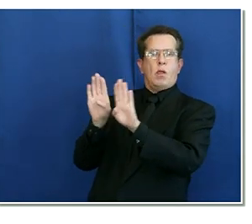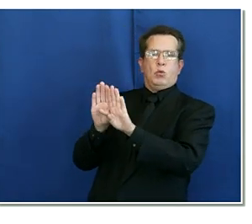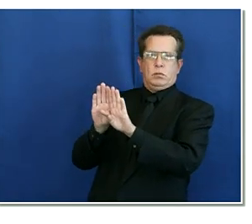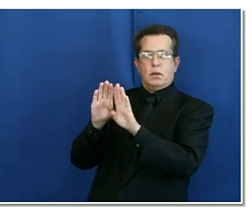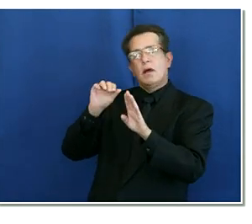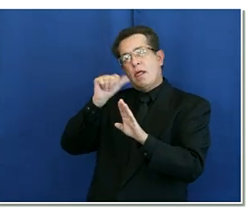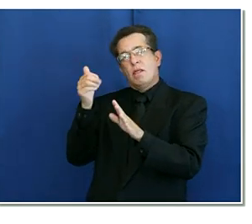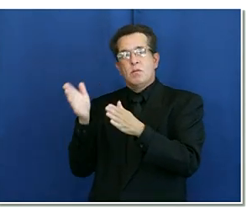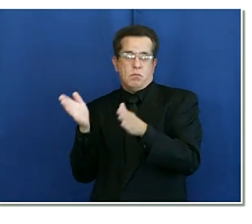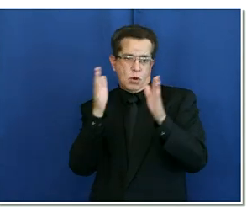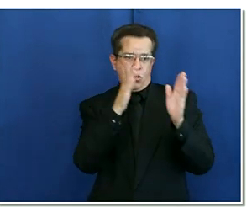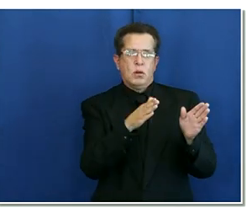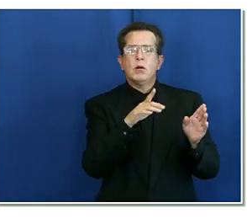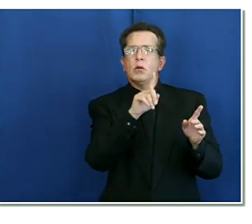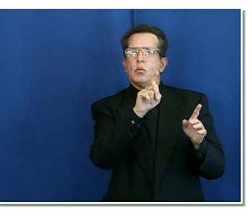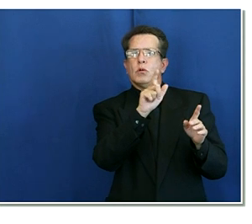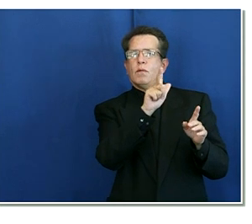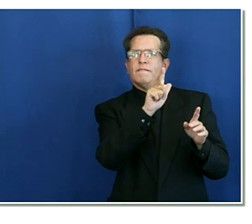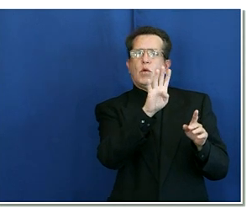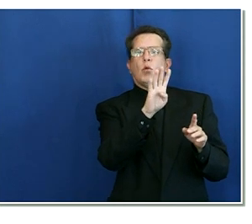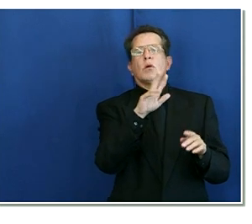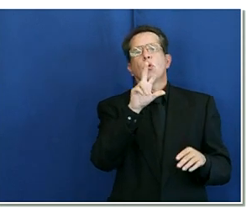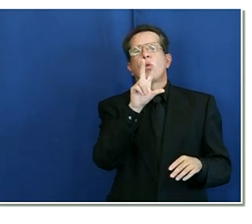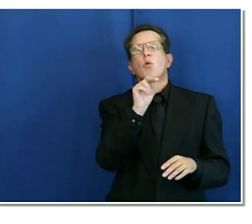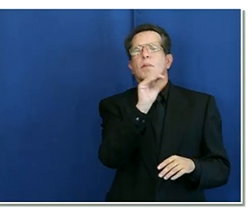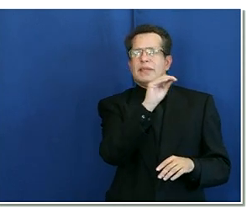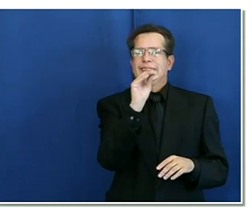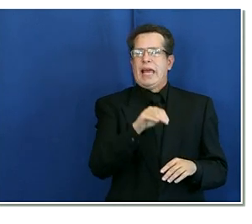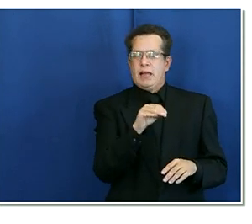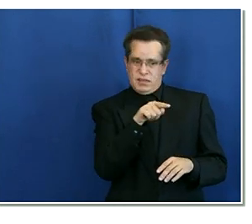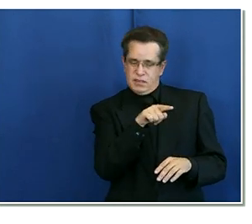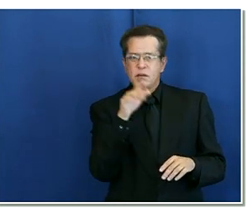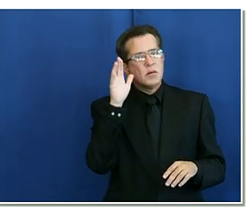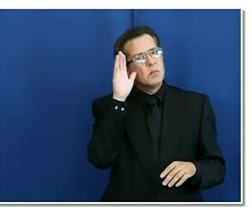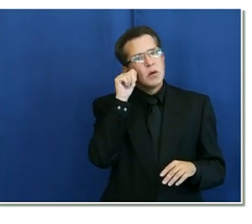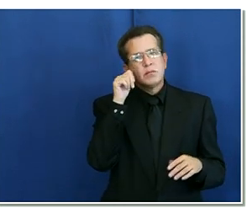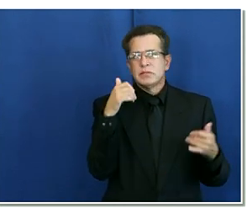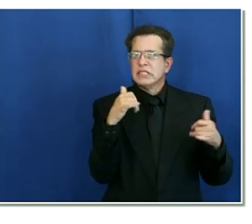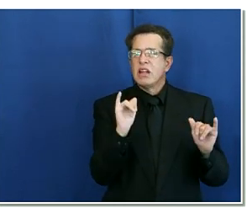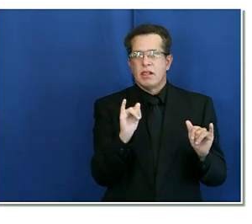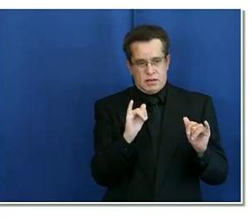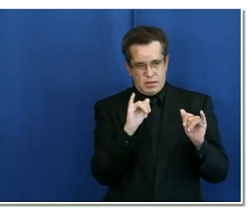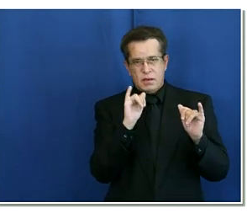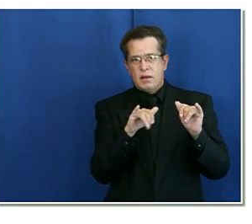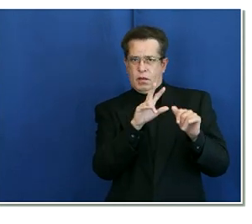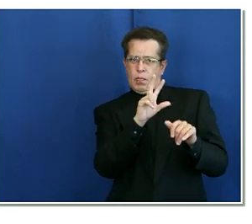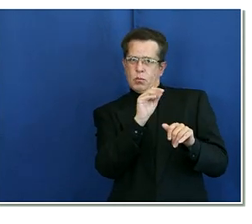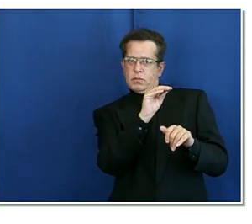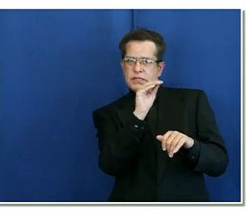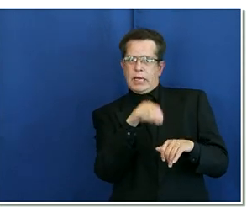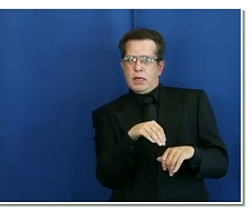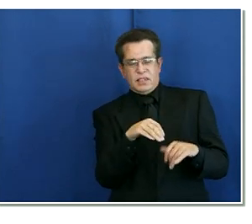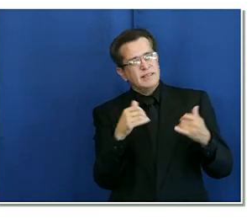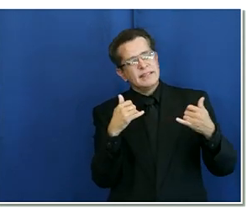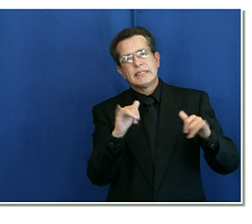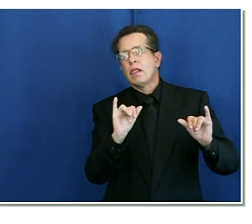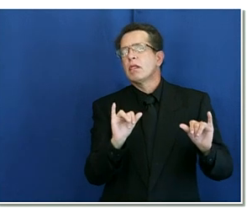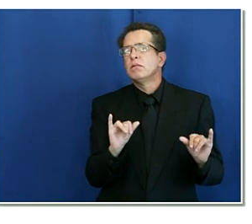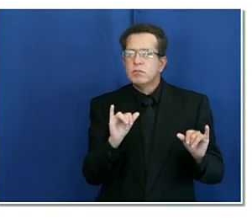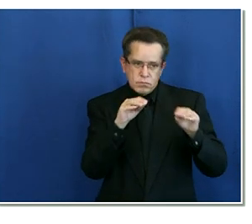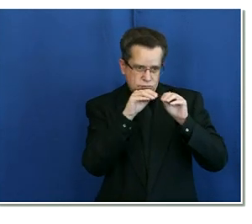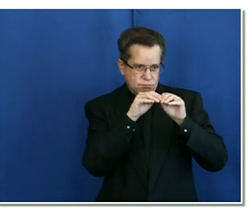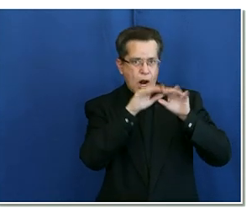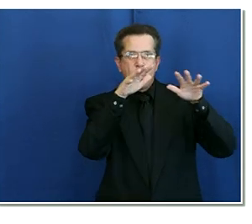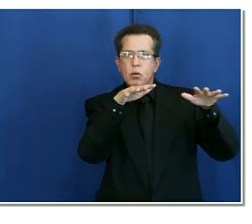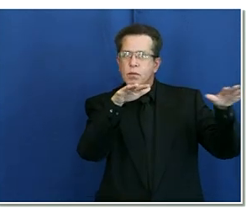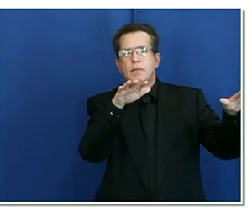leaves 124 or 30% of the 412 outbreaks that are still